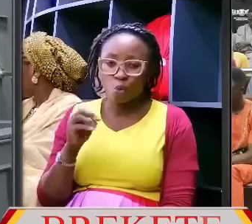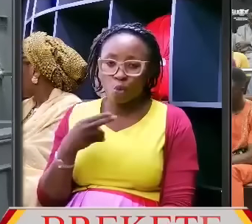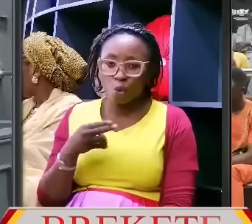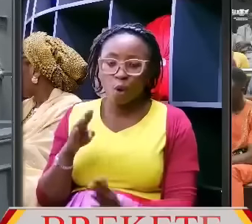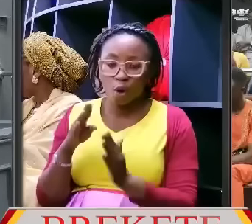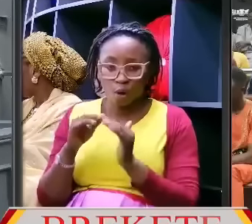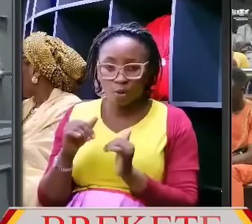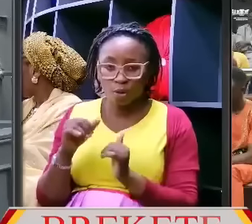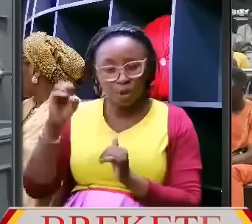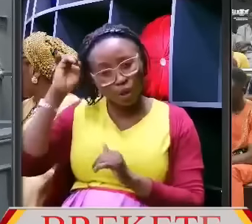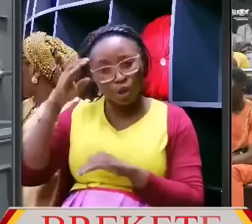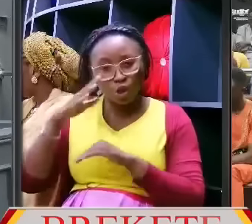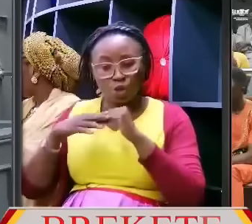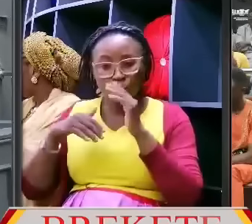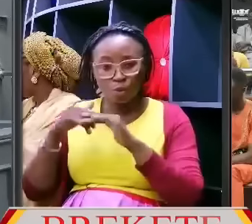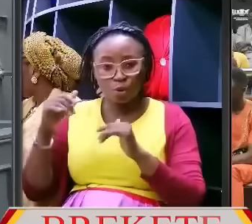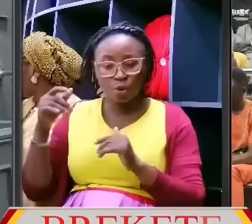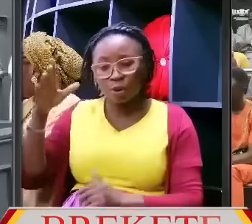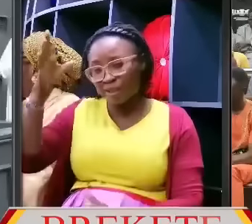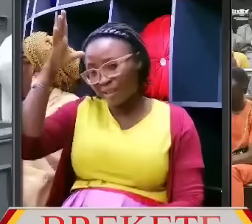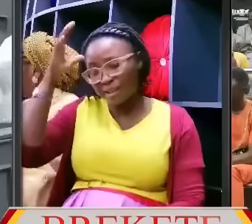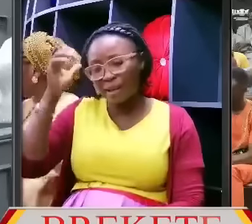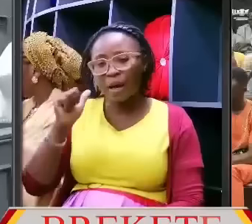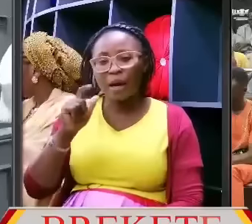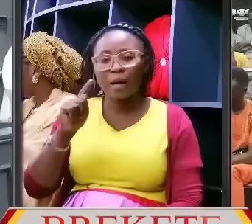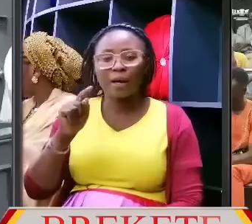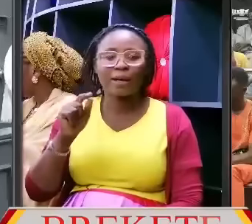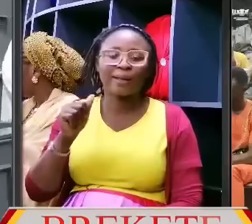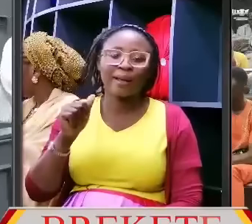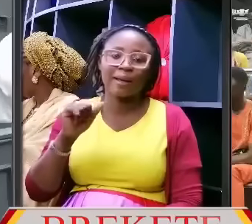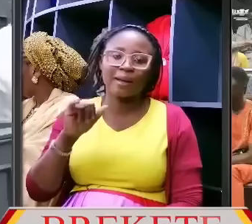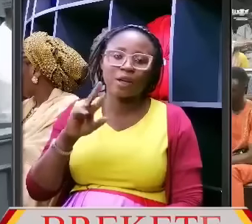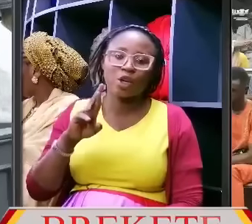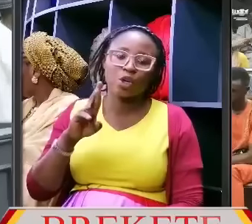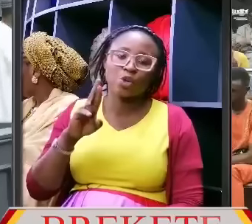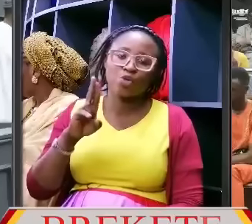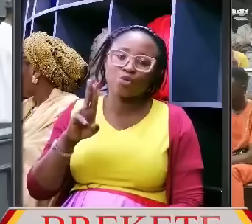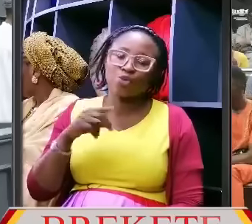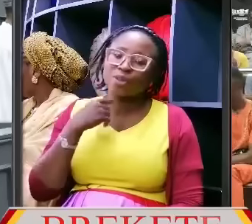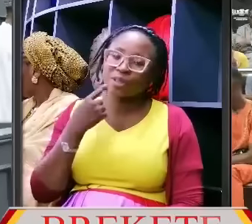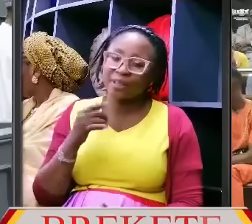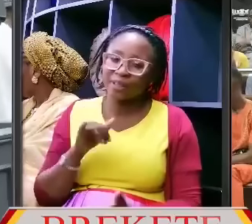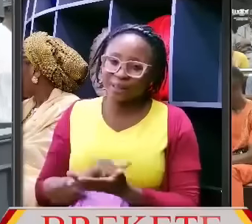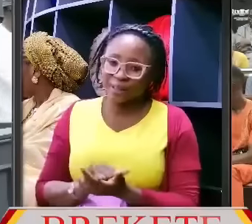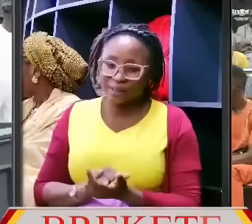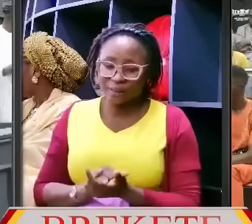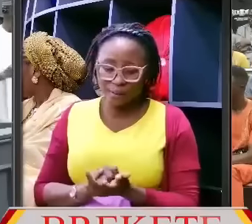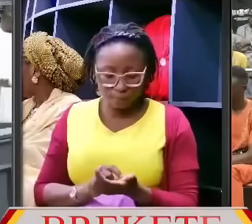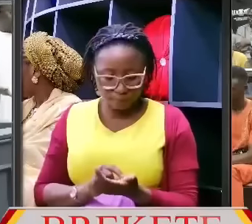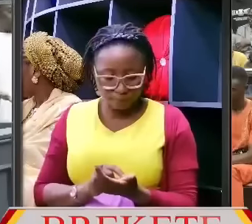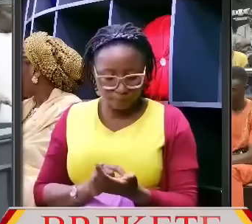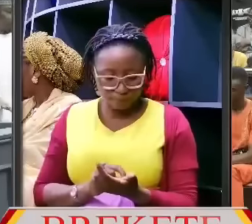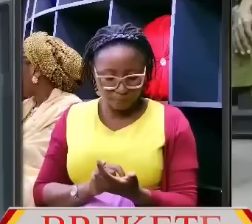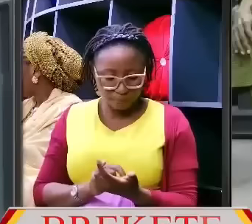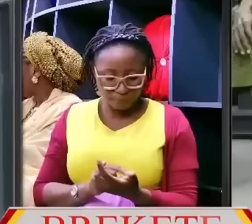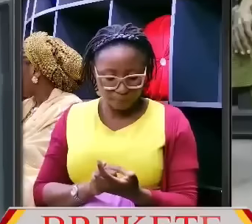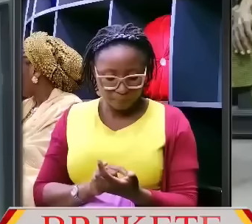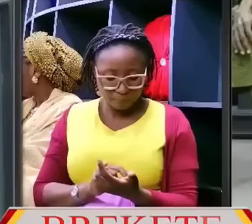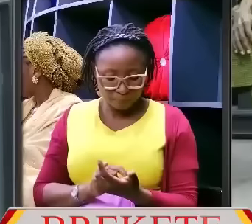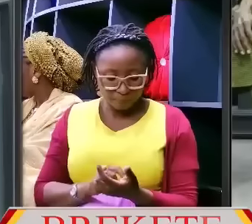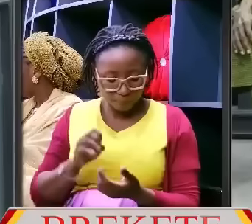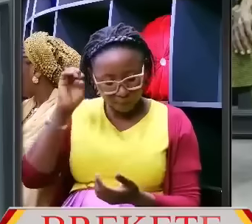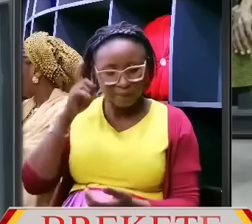builder. Na the thing way that the Atahiru confirm be this. He talks say, wait ma. He